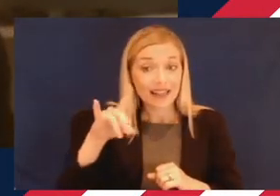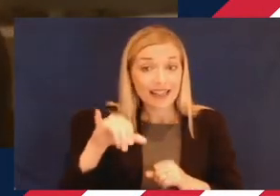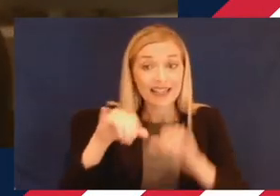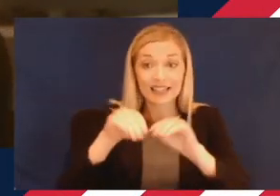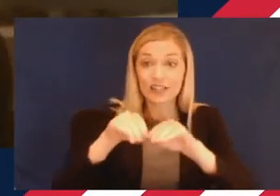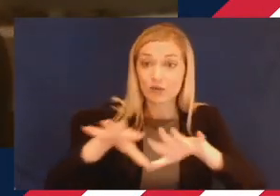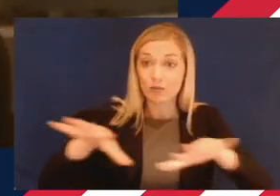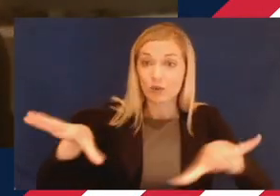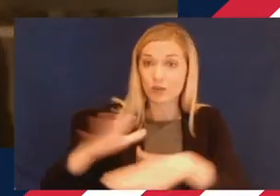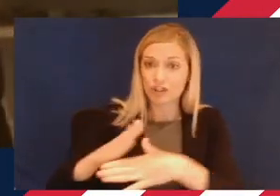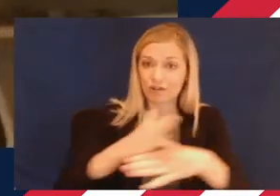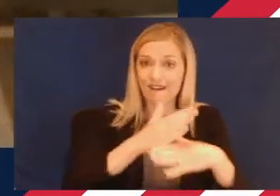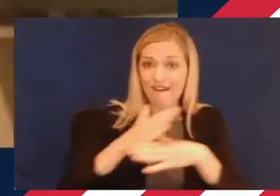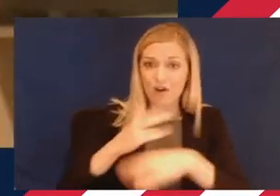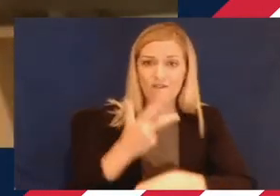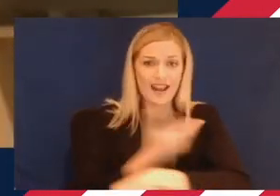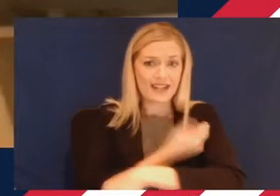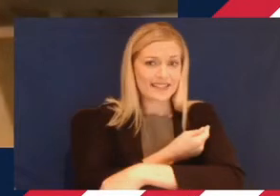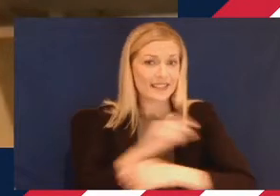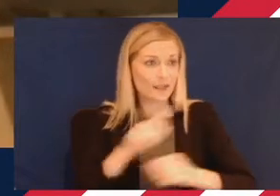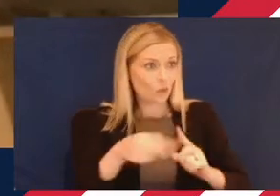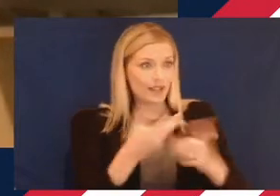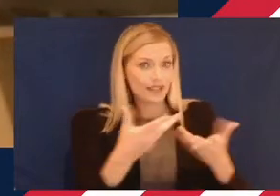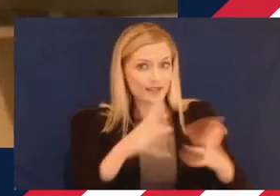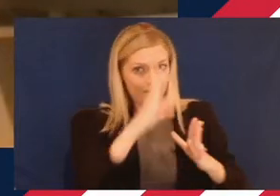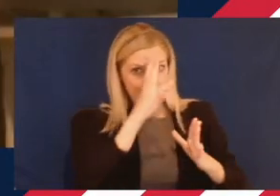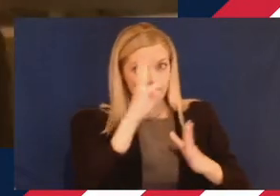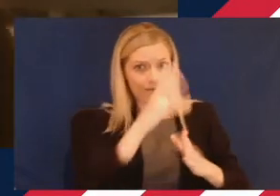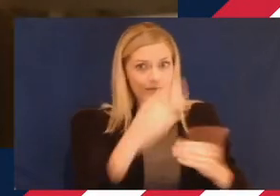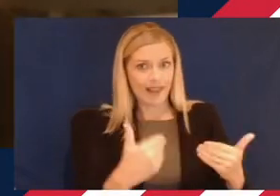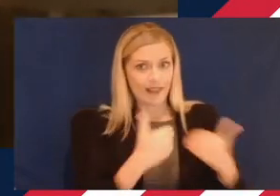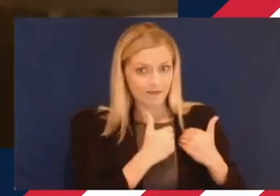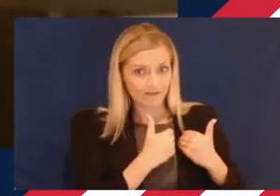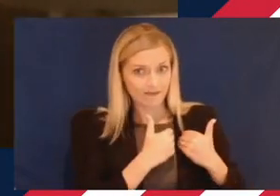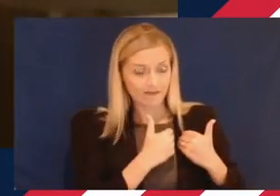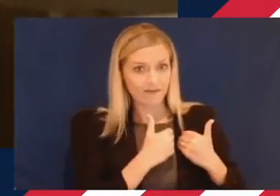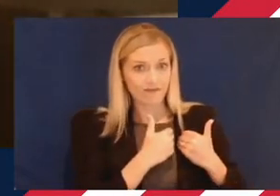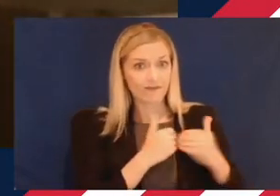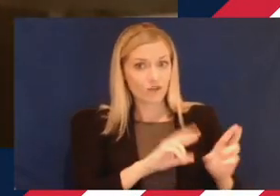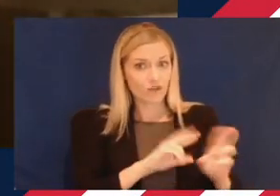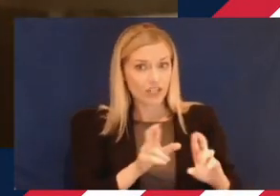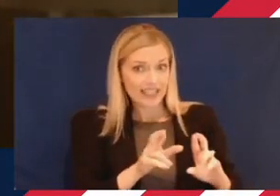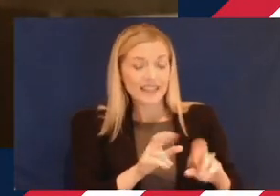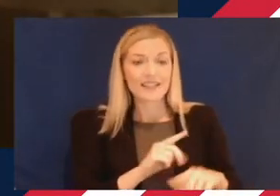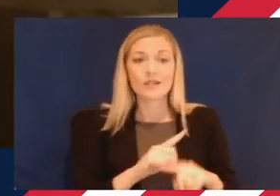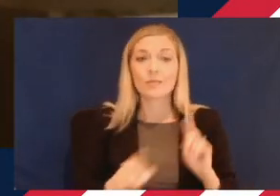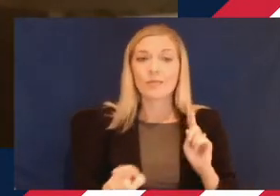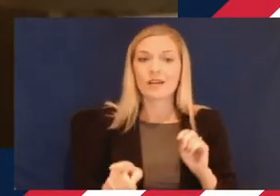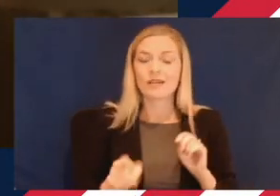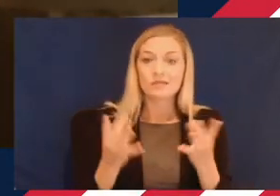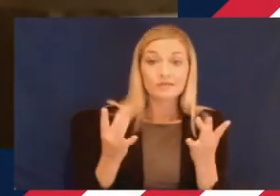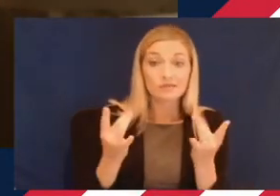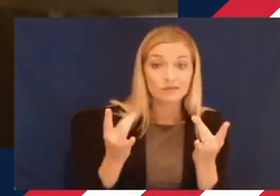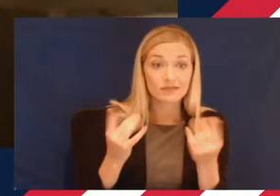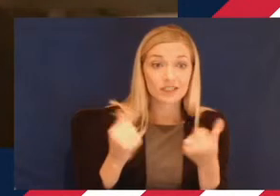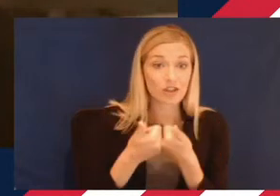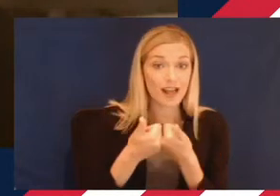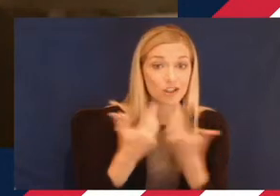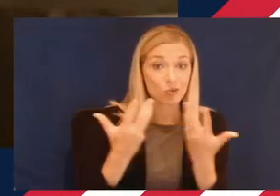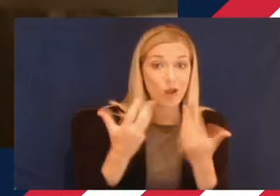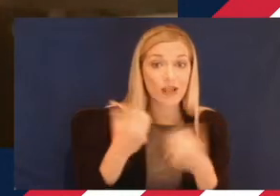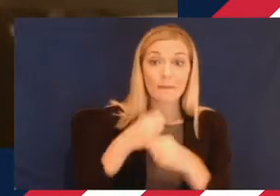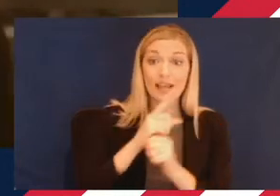think one of the main challenges of making sure that the organization is effective is actually fully